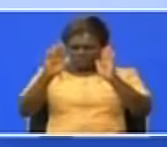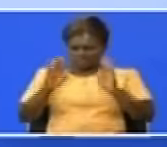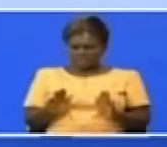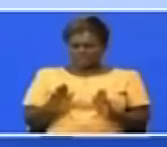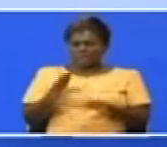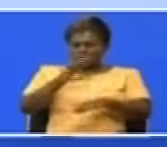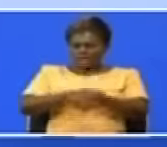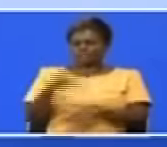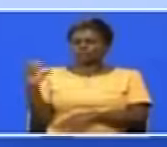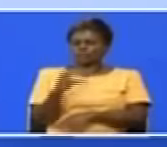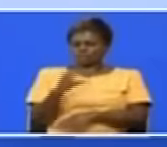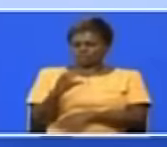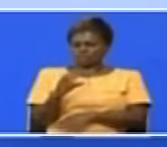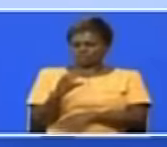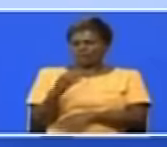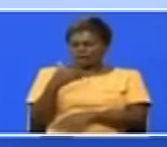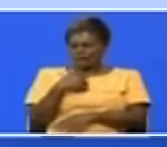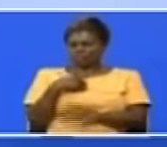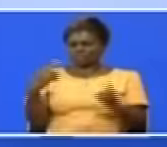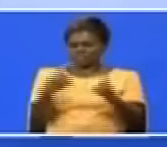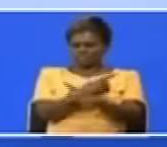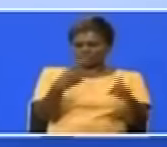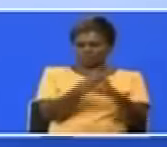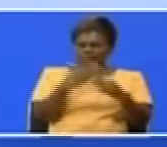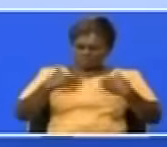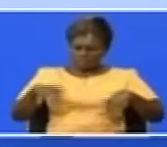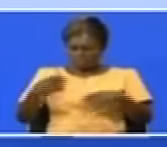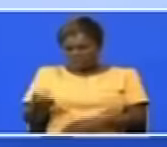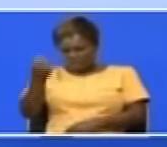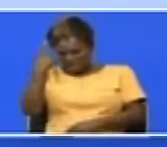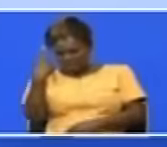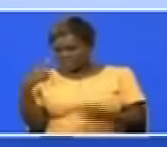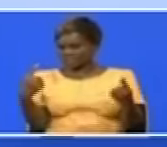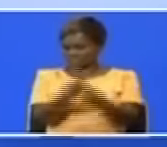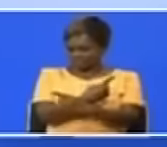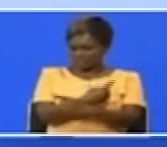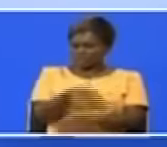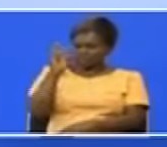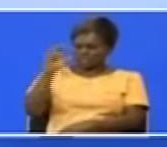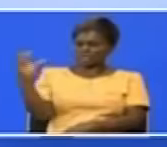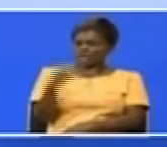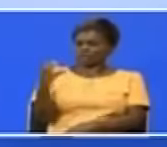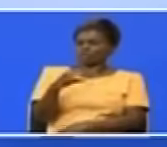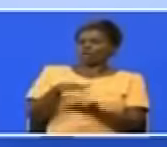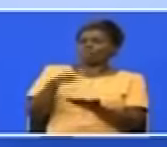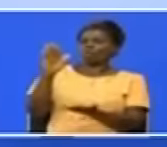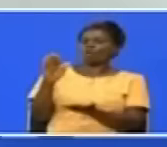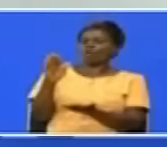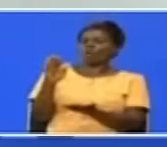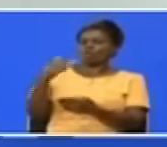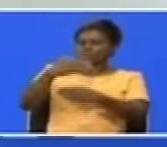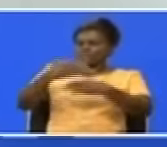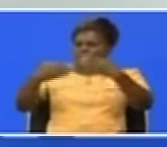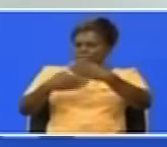where you can get capital. So with rates people understanding rates, then we will see a lot of capital going towards real